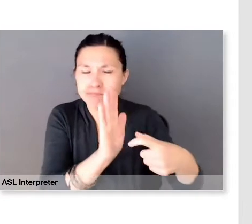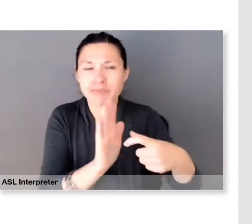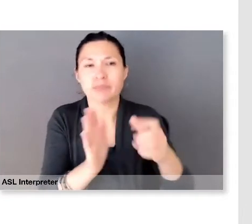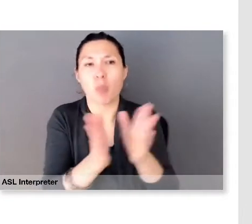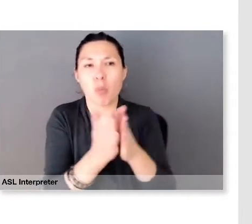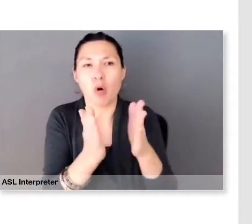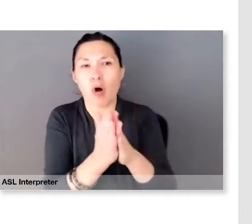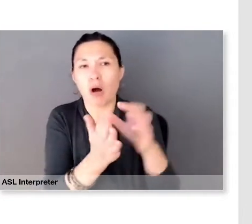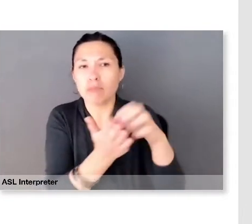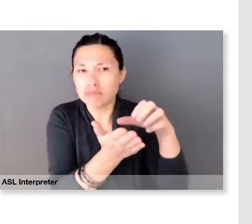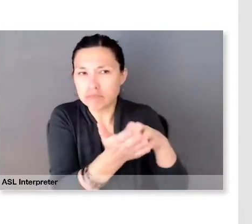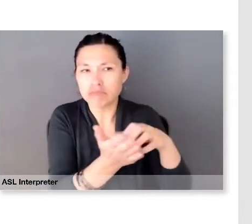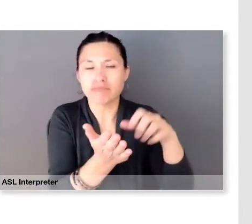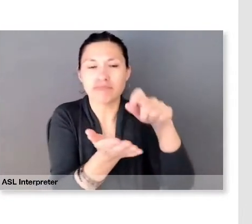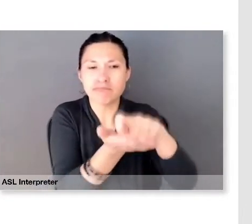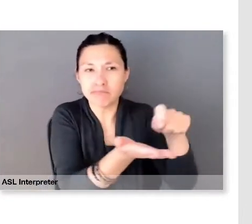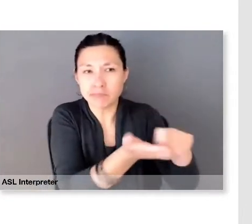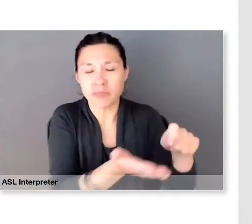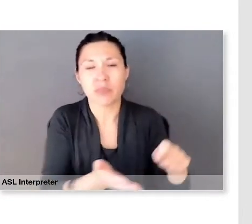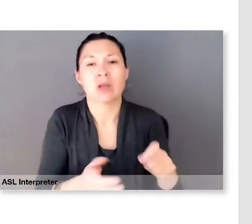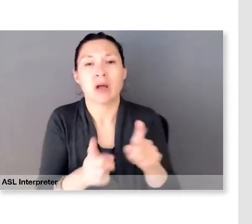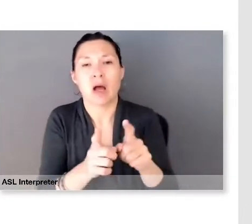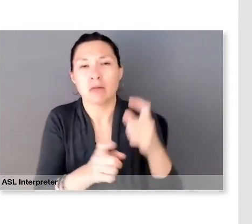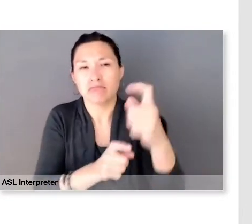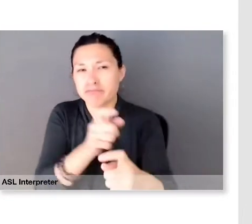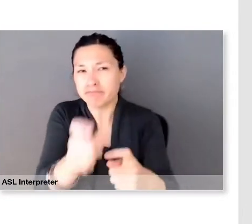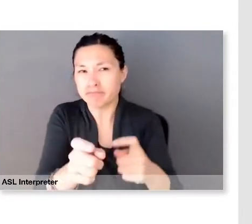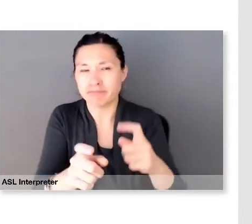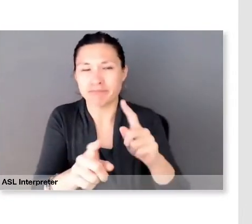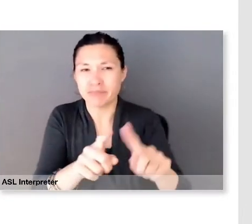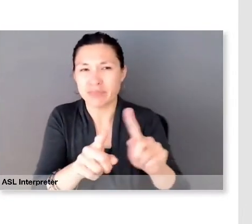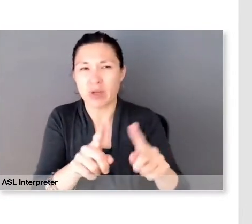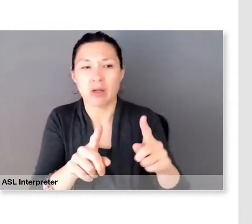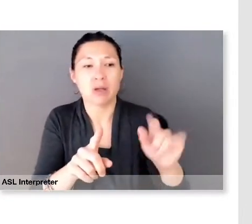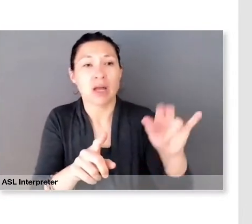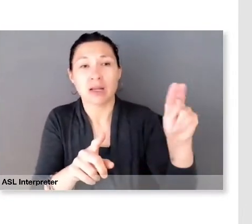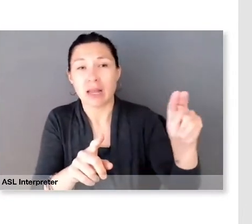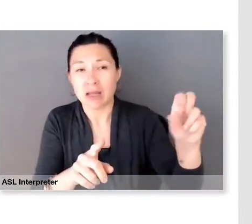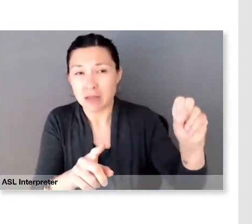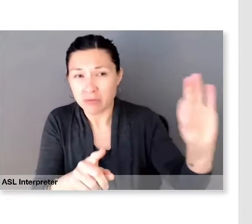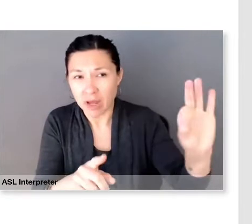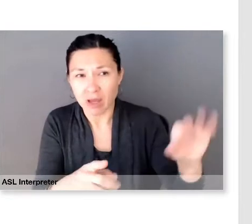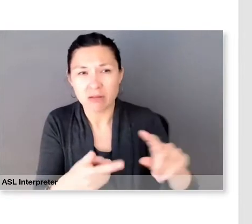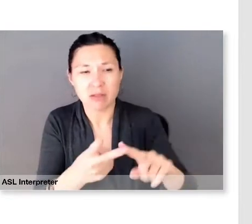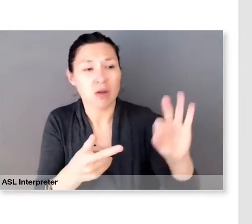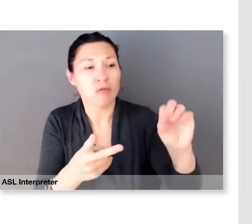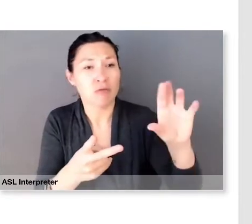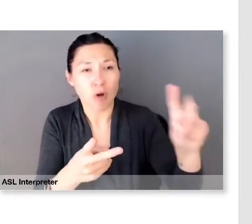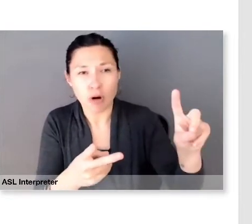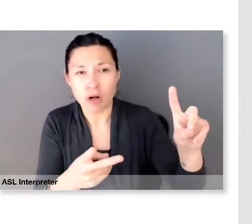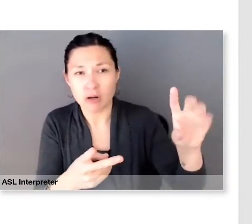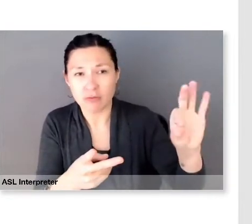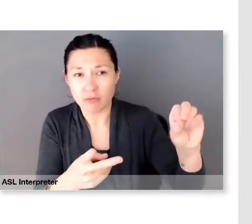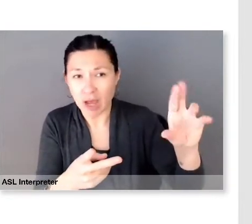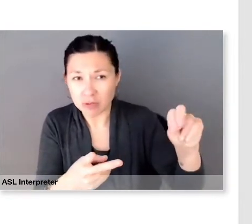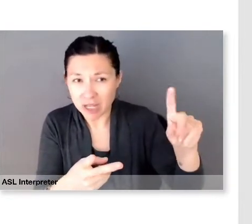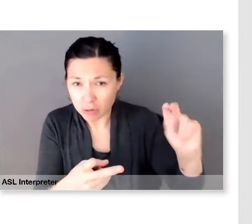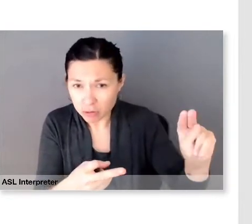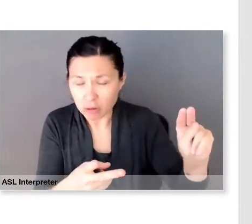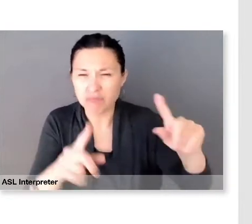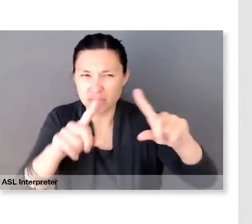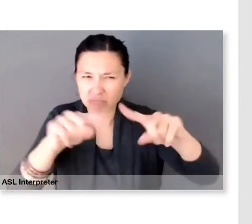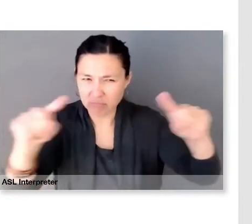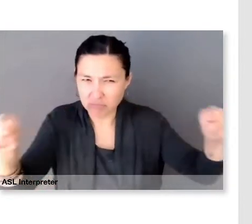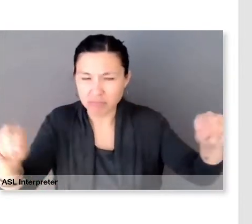awarded fellowships and grants from the National Science Foundation, Ford Foundation, and much more. In computer science